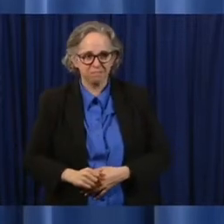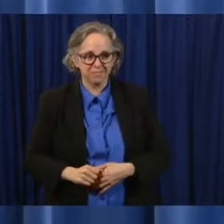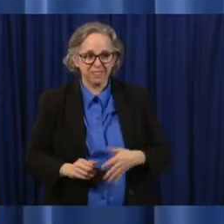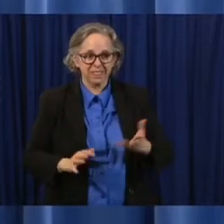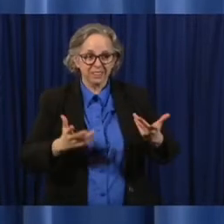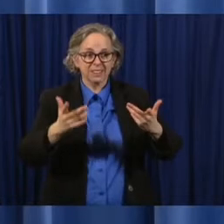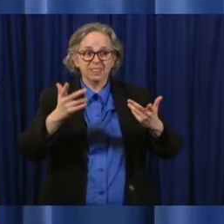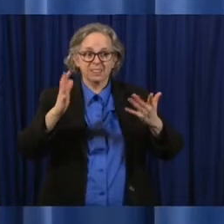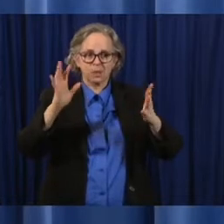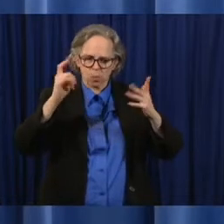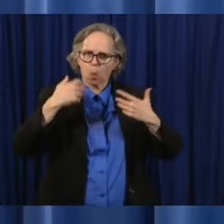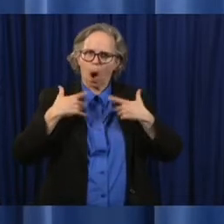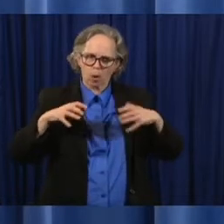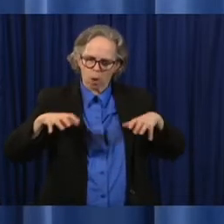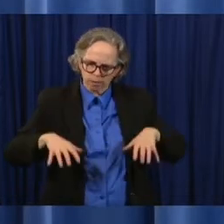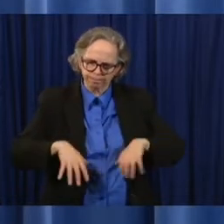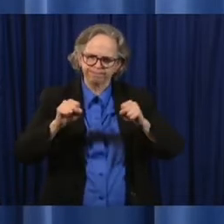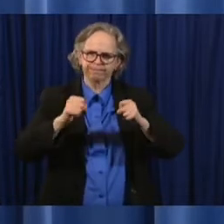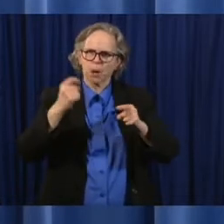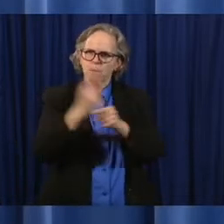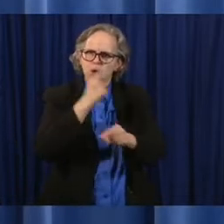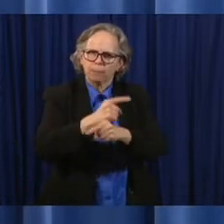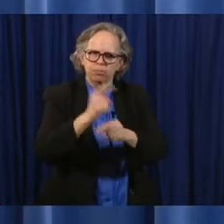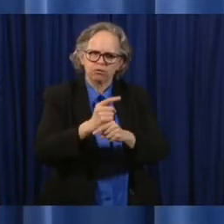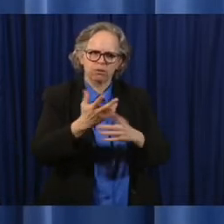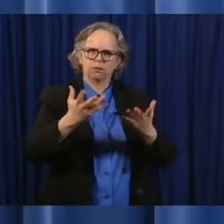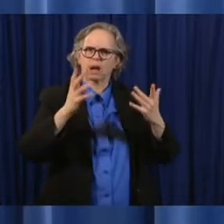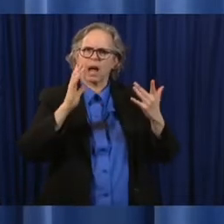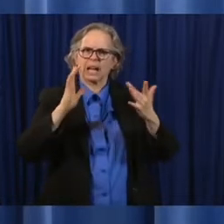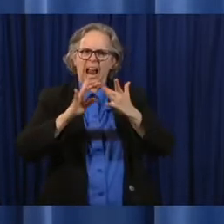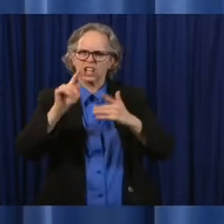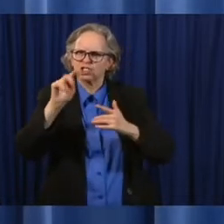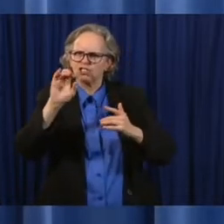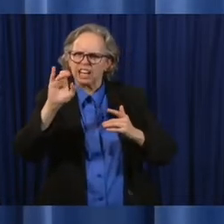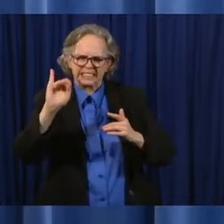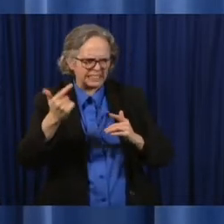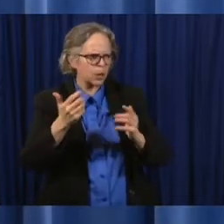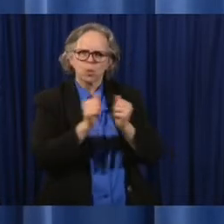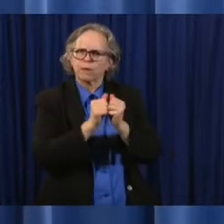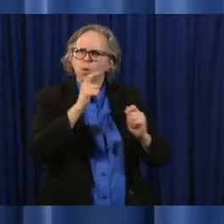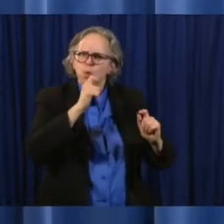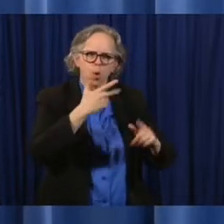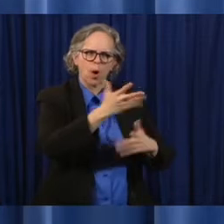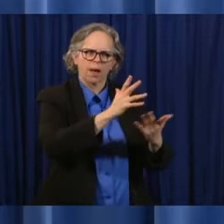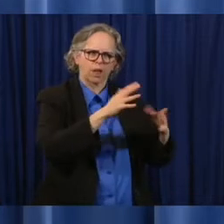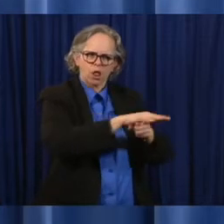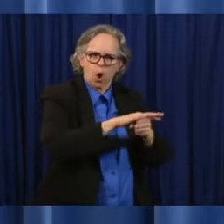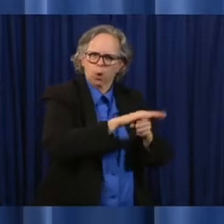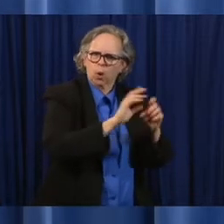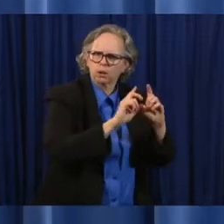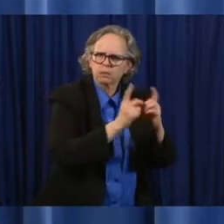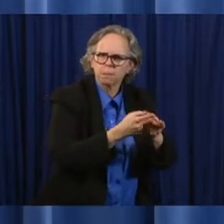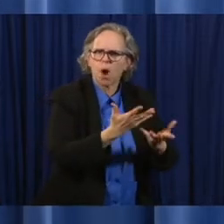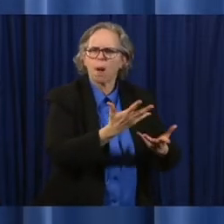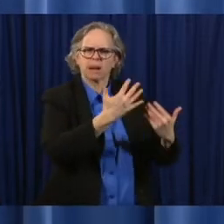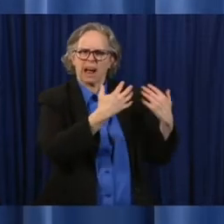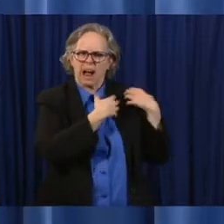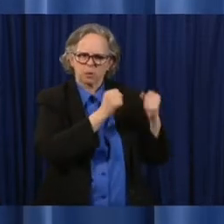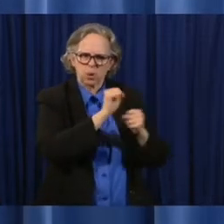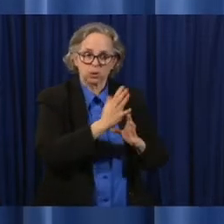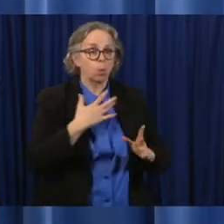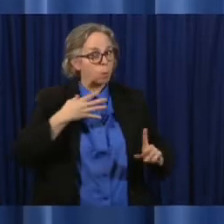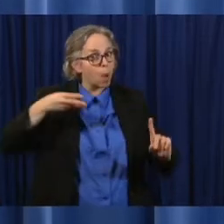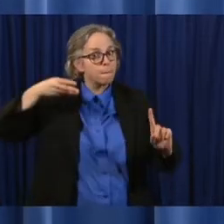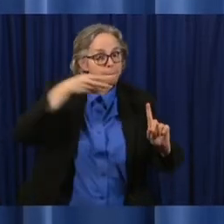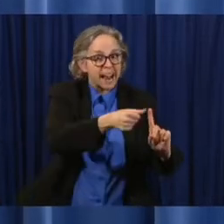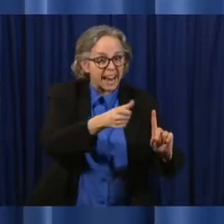tracing with local people, with health workers who will be paid to do this,